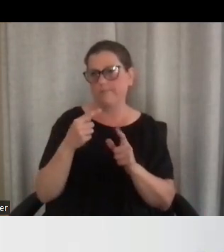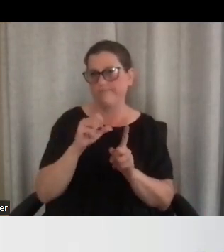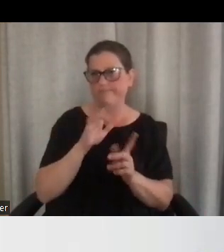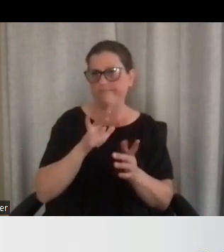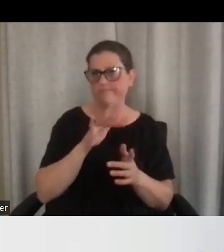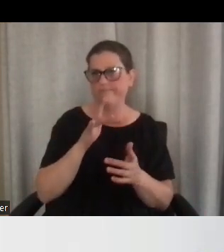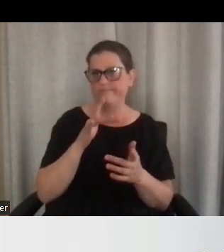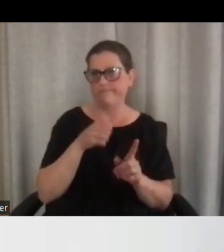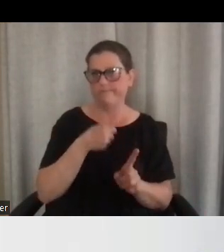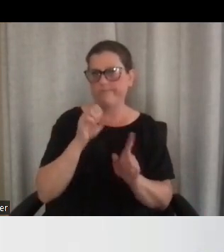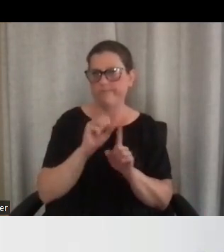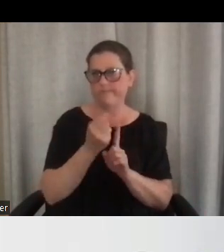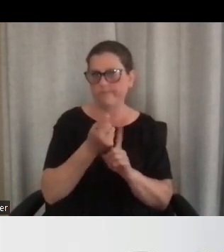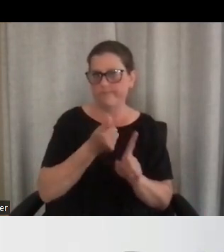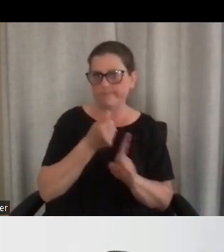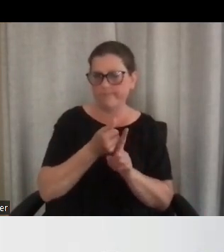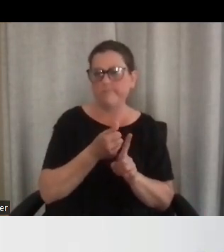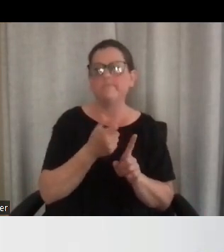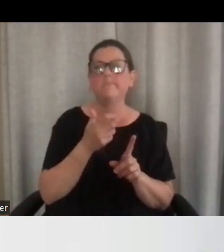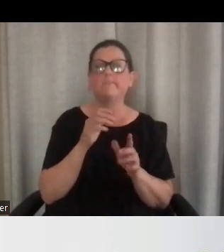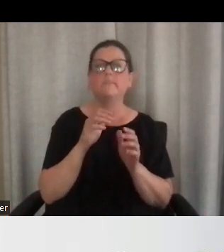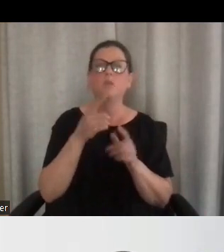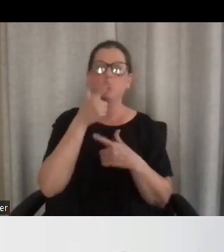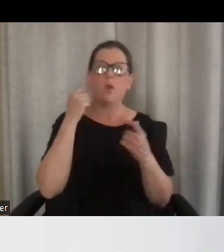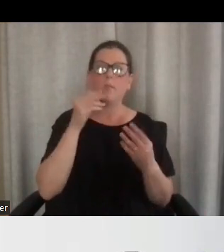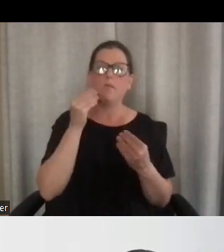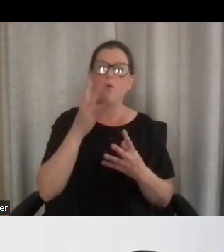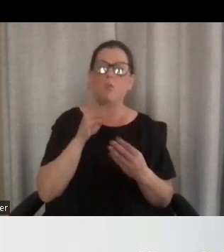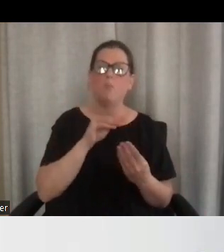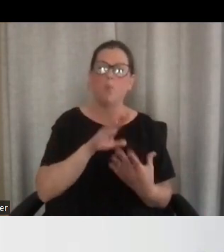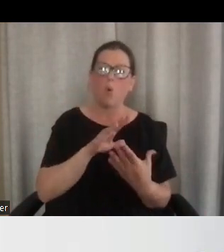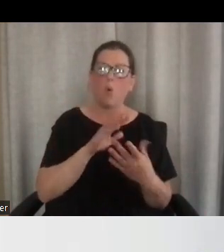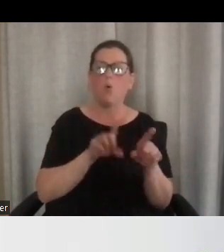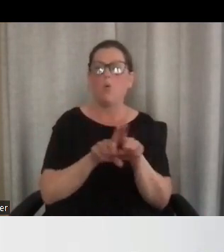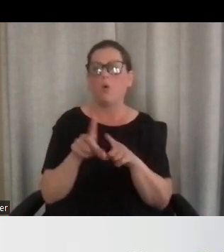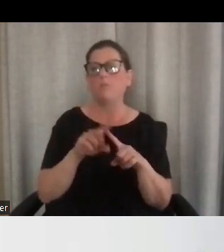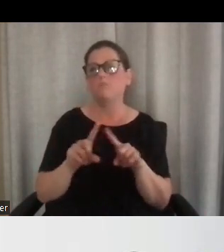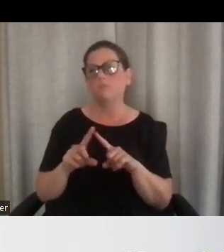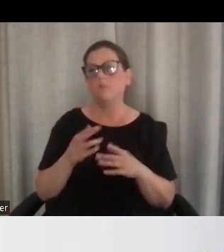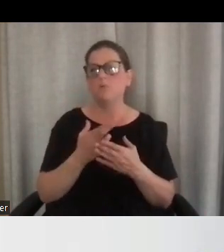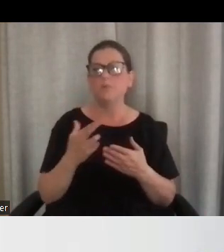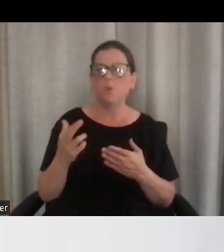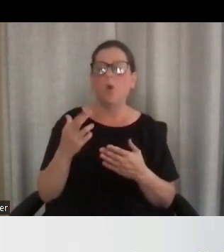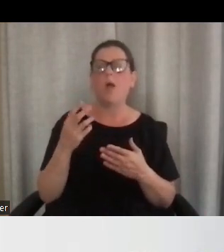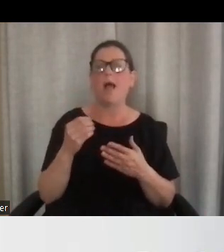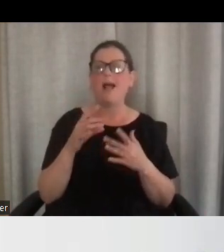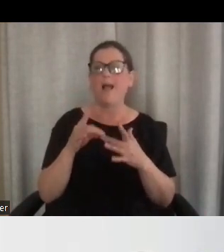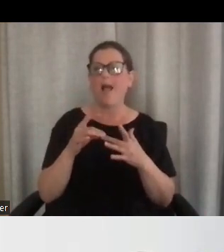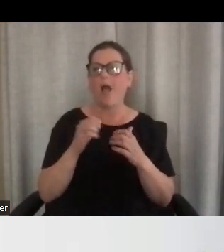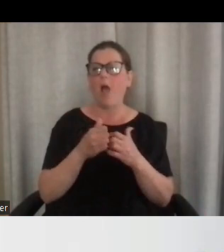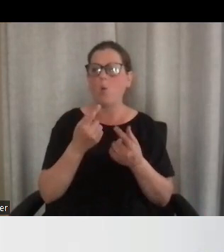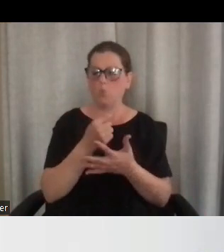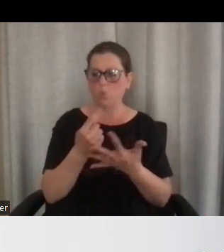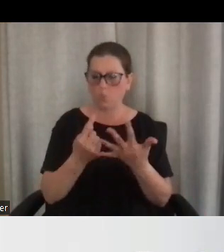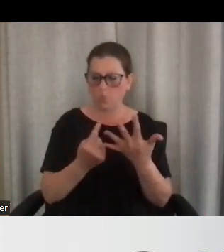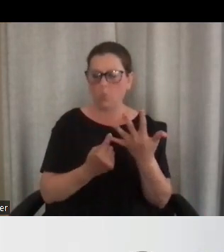able to provide training on trauma-informed approaches, as well as different resources and step-by-step guides on how to implement this type of